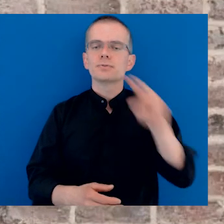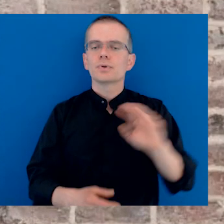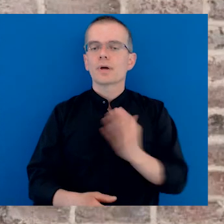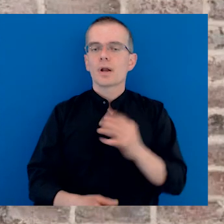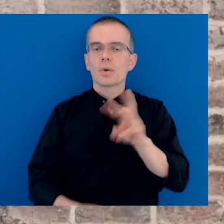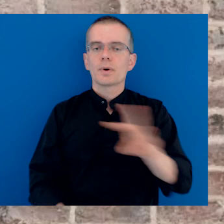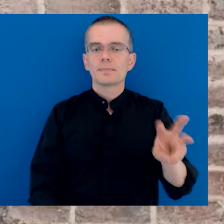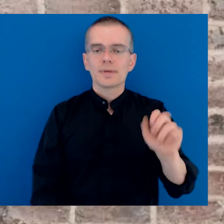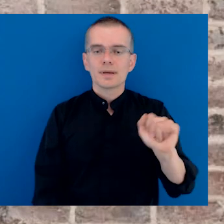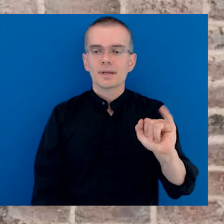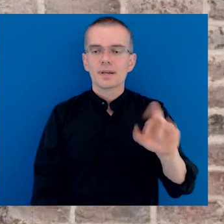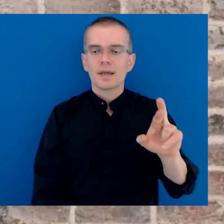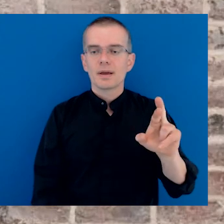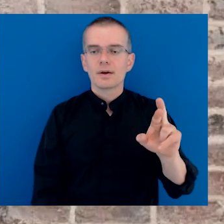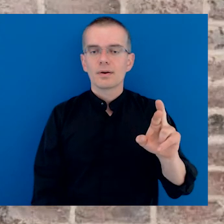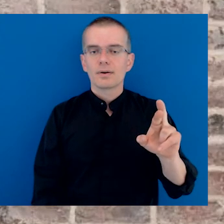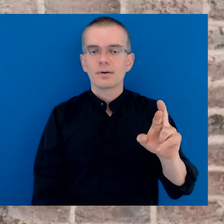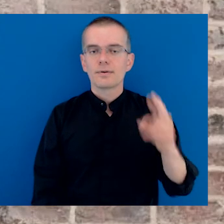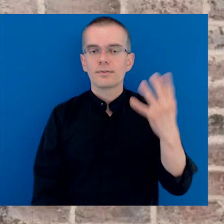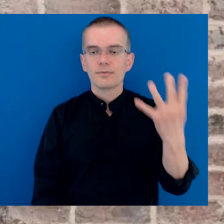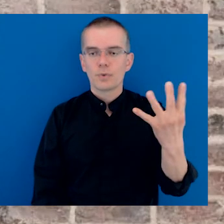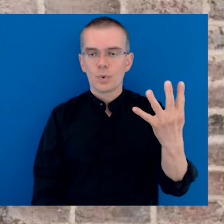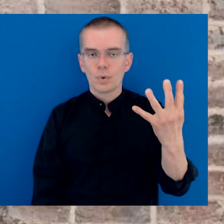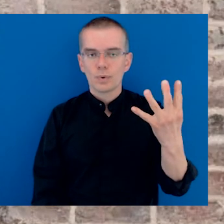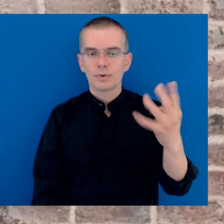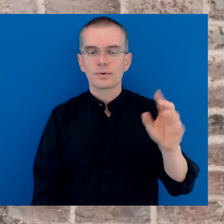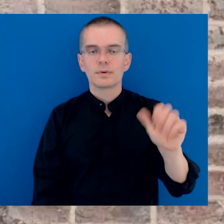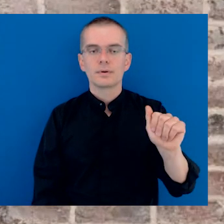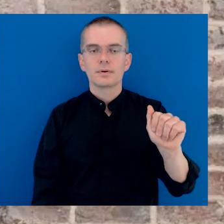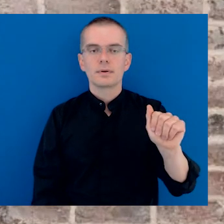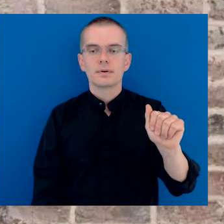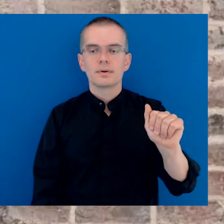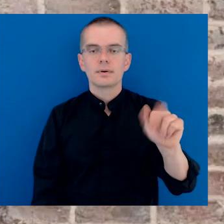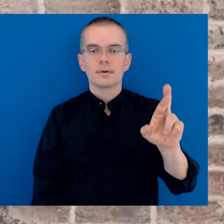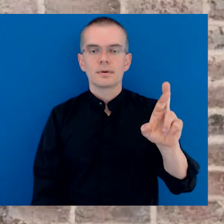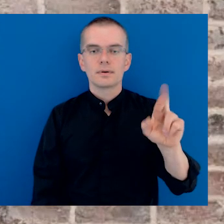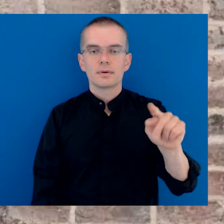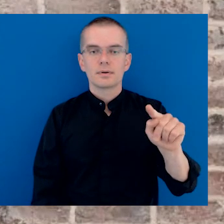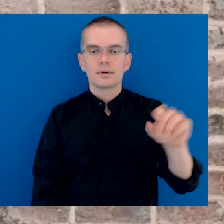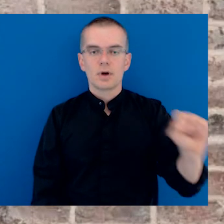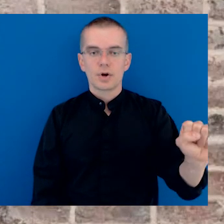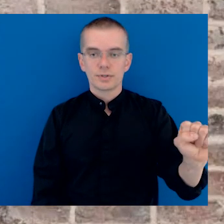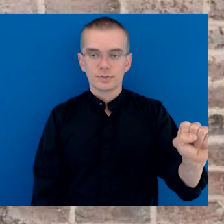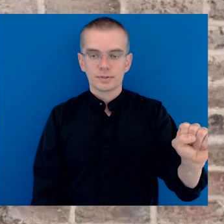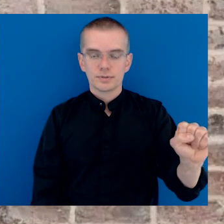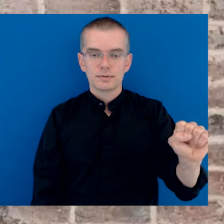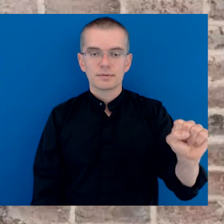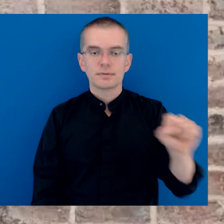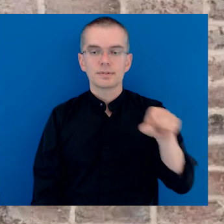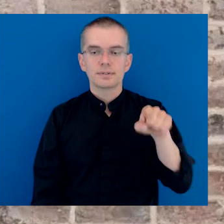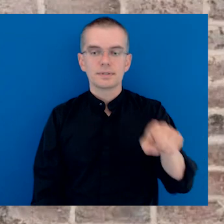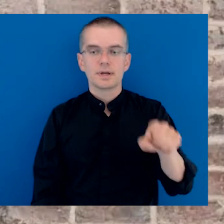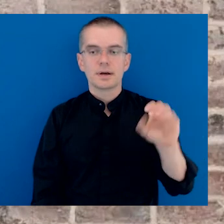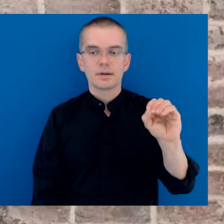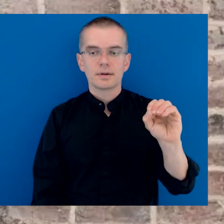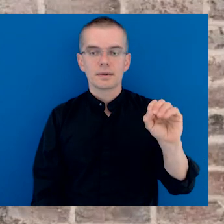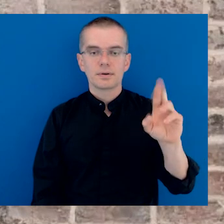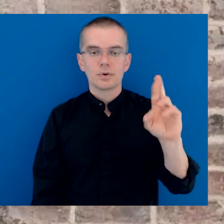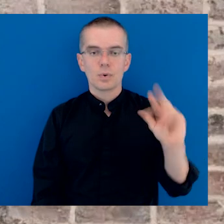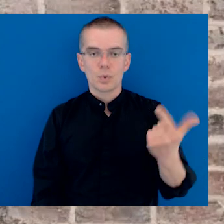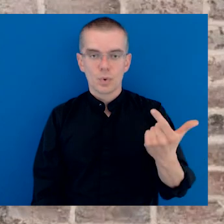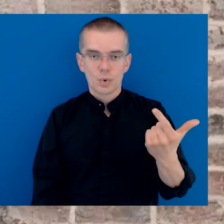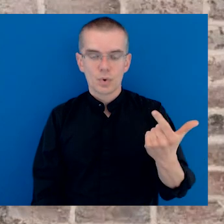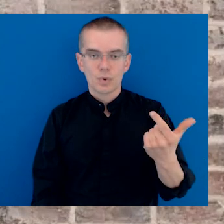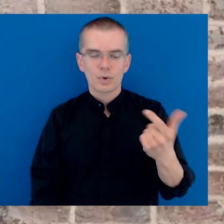there to please go to our Air for Arts website. That's Air, A-I-R, number 4, arts,